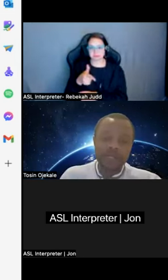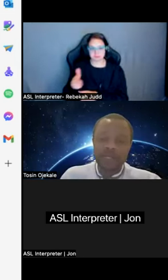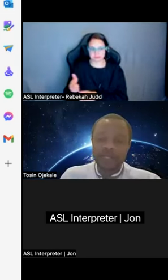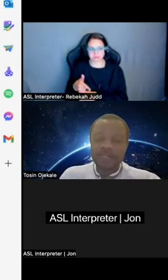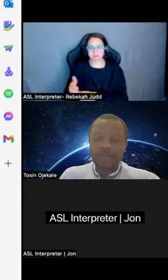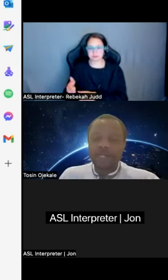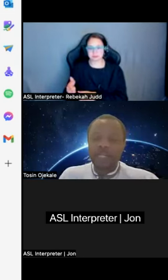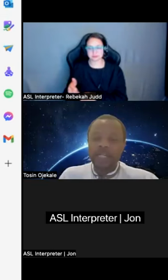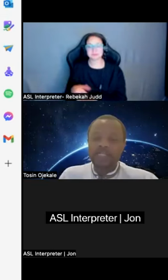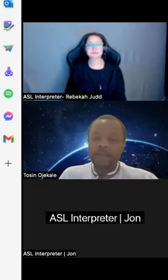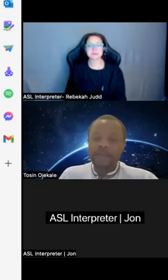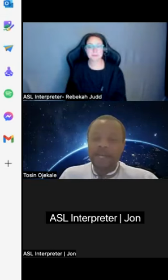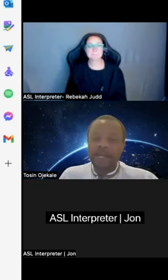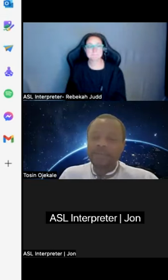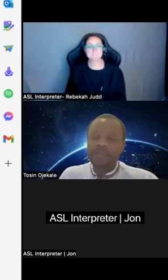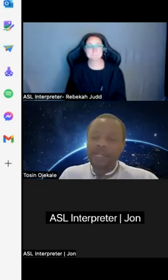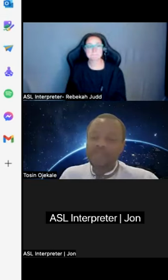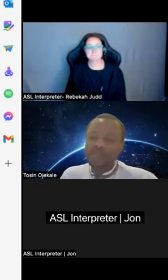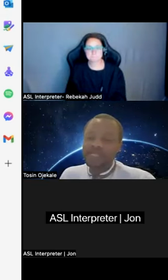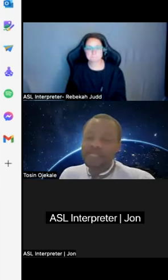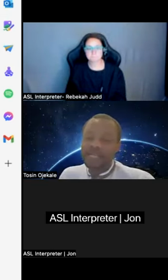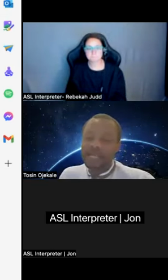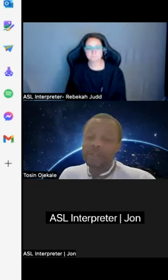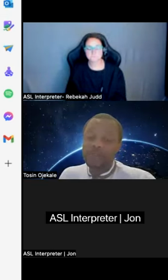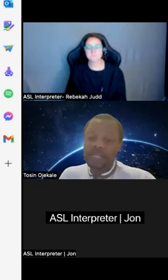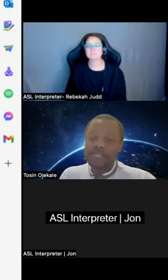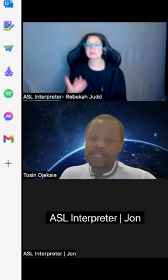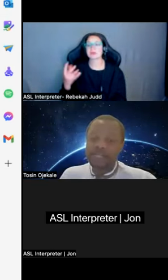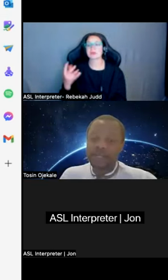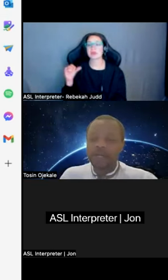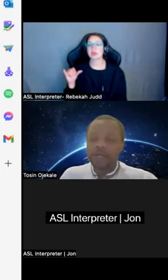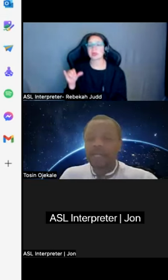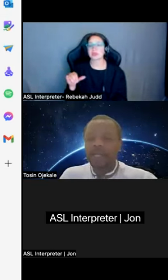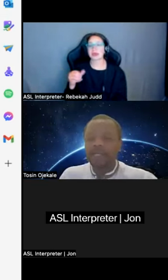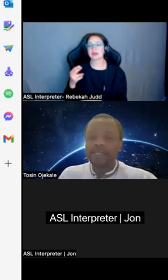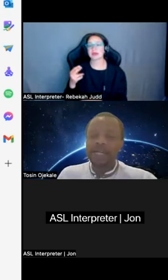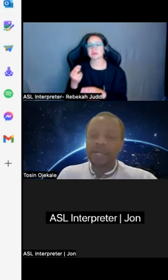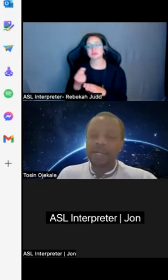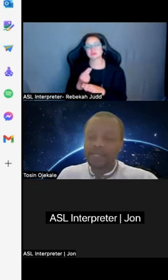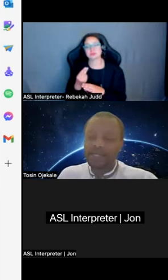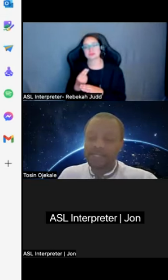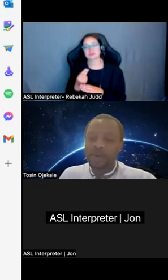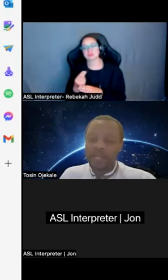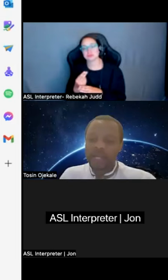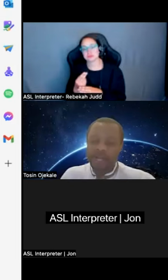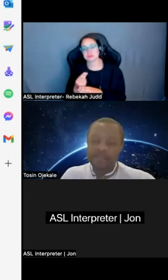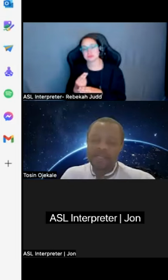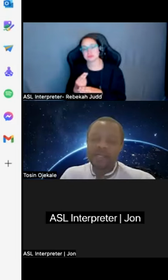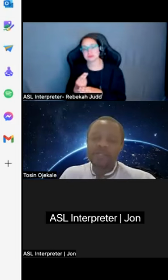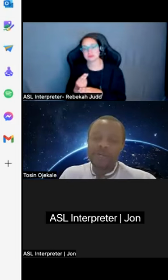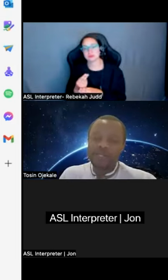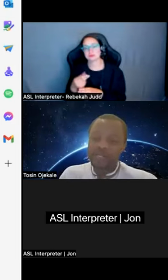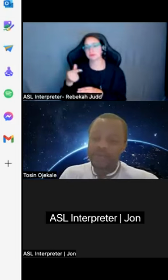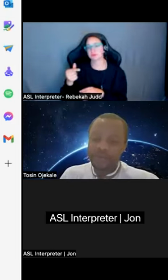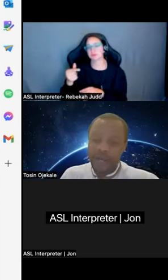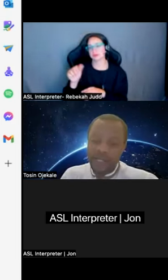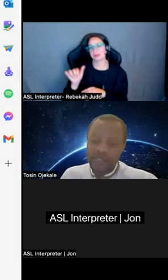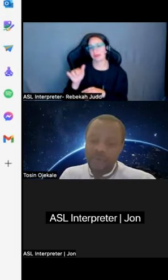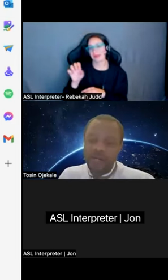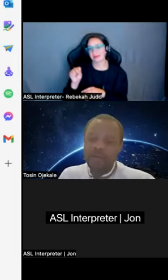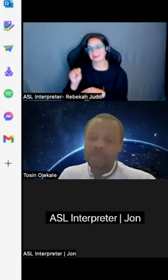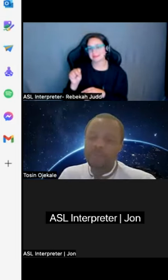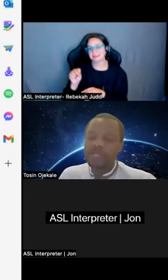extinguisher. So clean agent fire extinguishers use inert gases or chemicals to extinguish